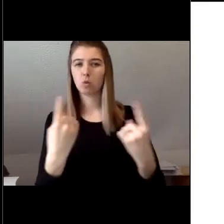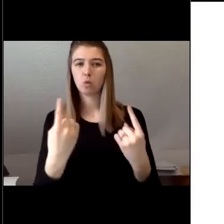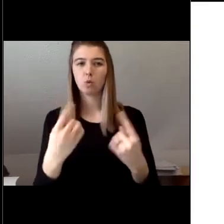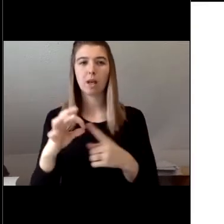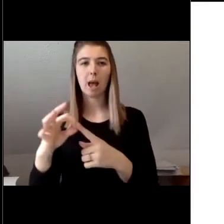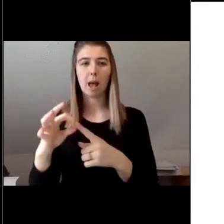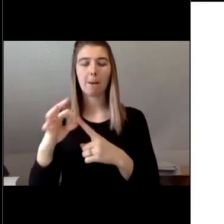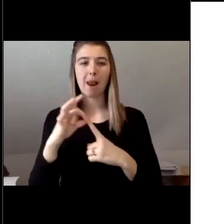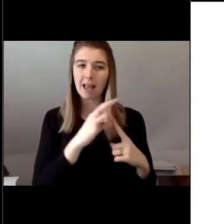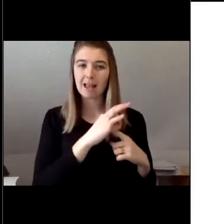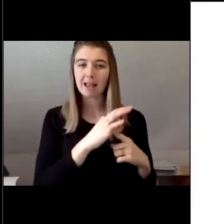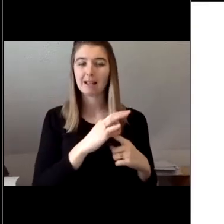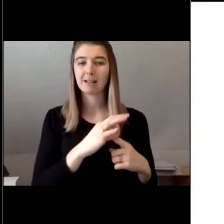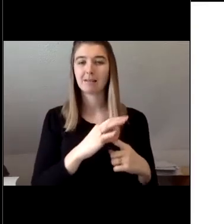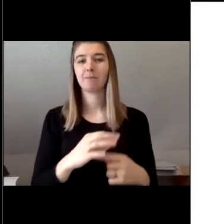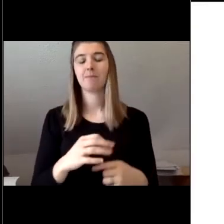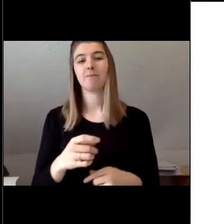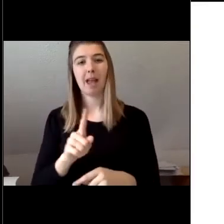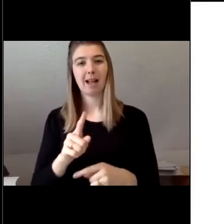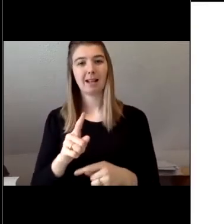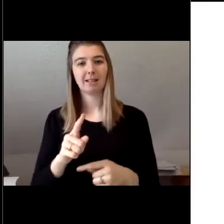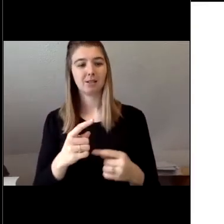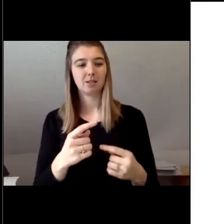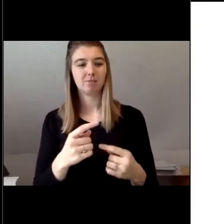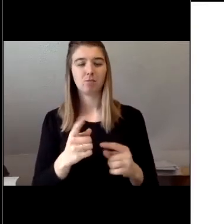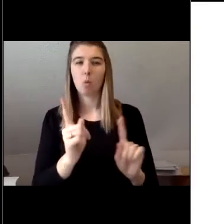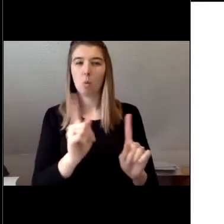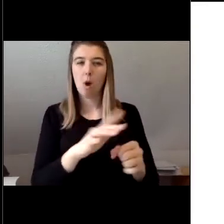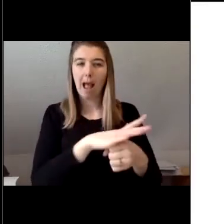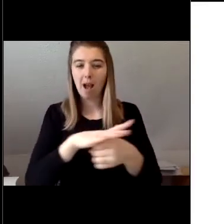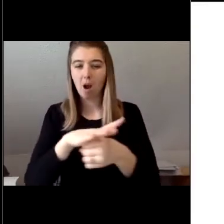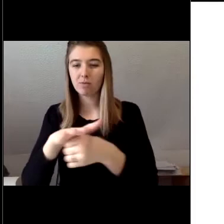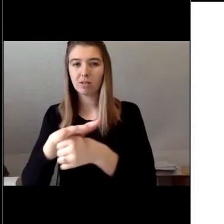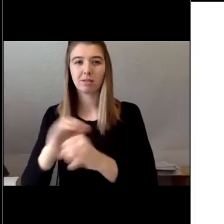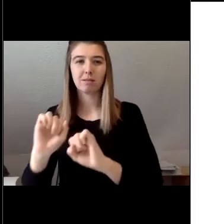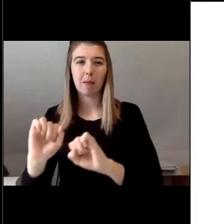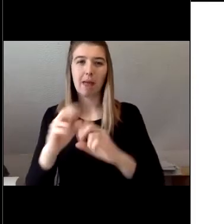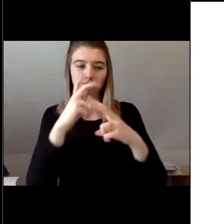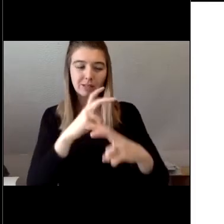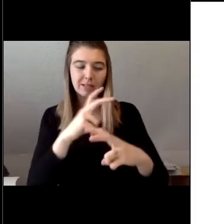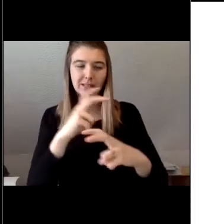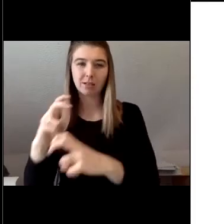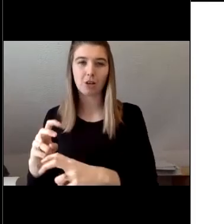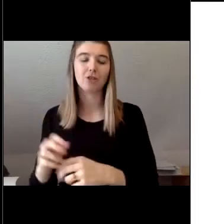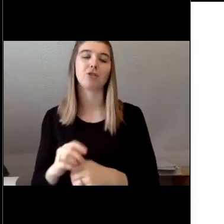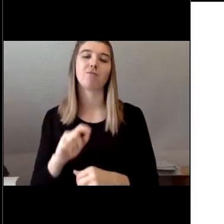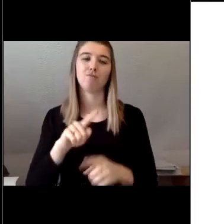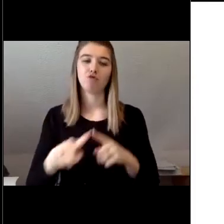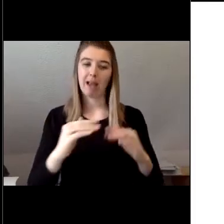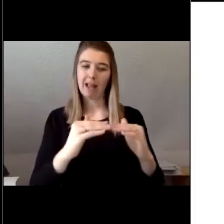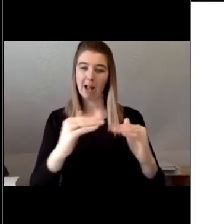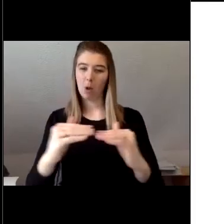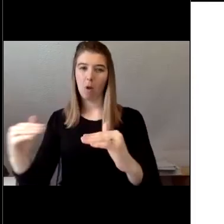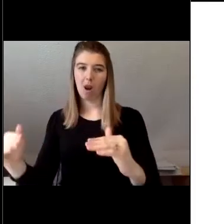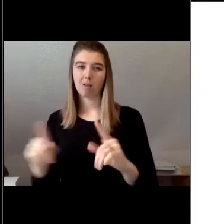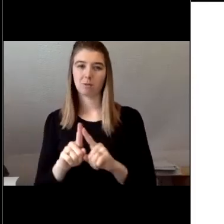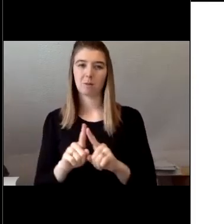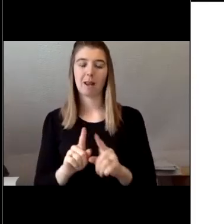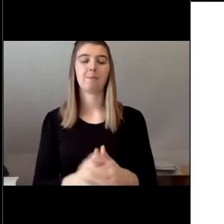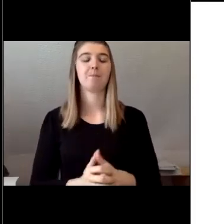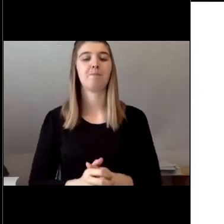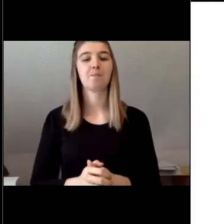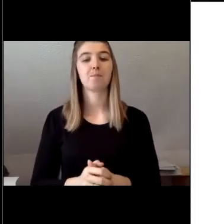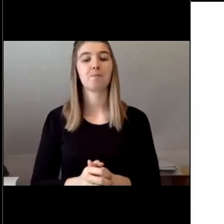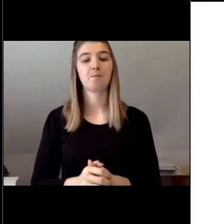the faculty breakdown across the country. I also wanted to mention that although our focus